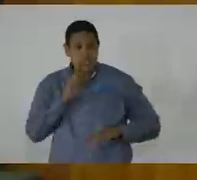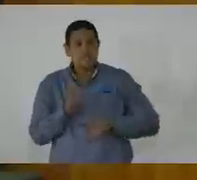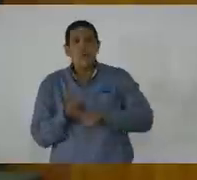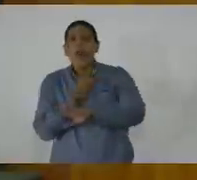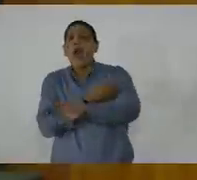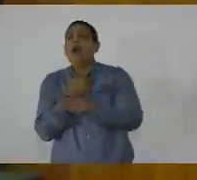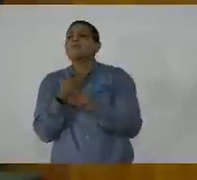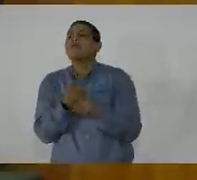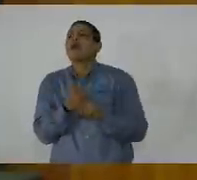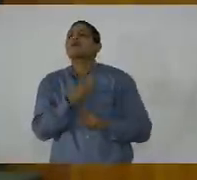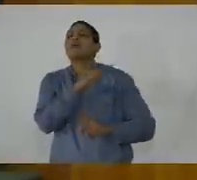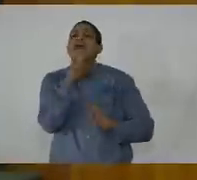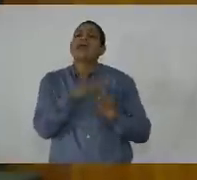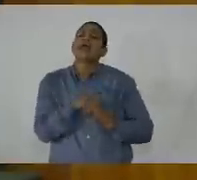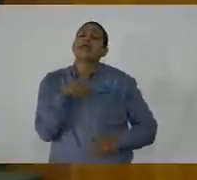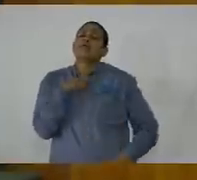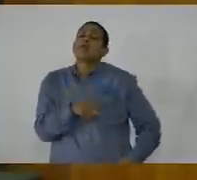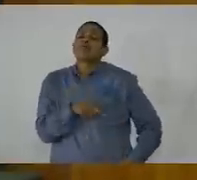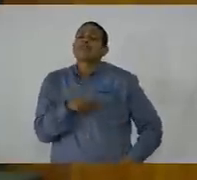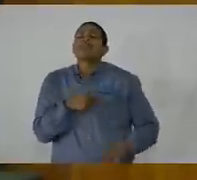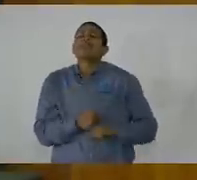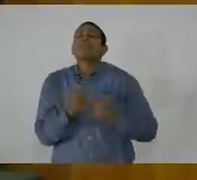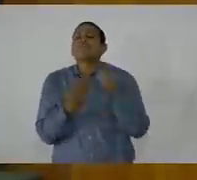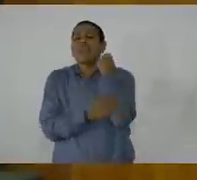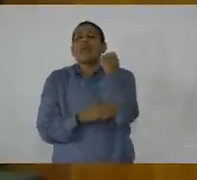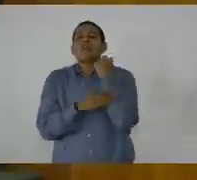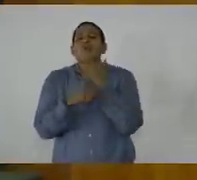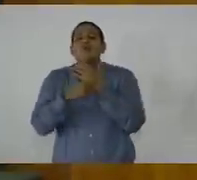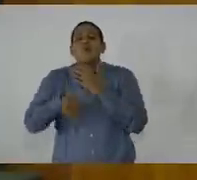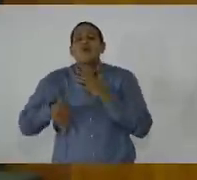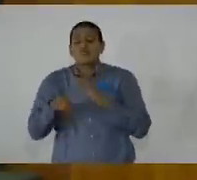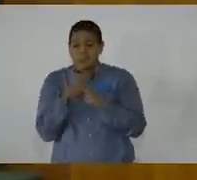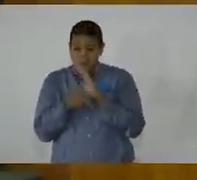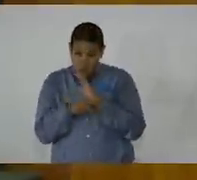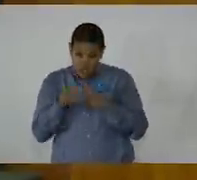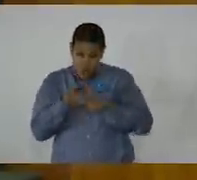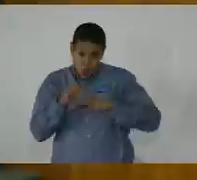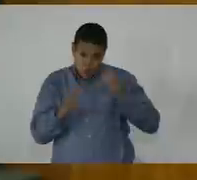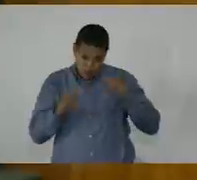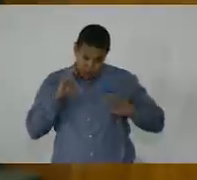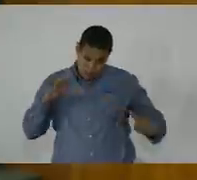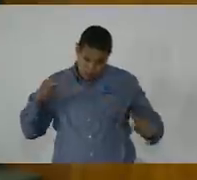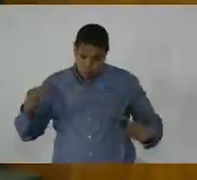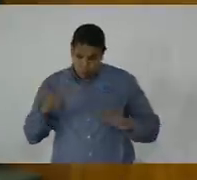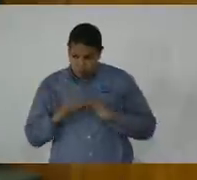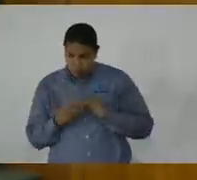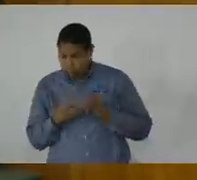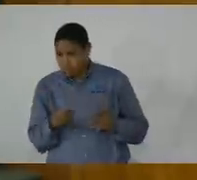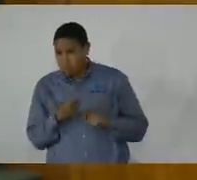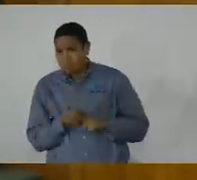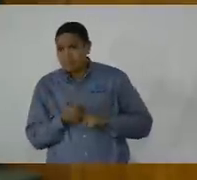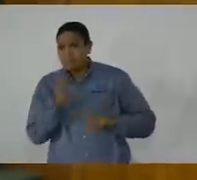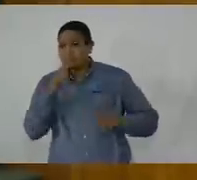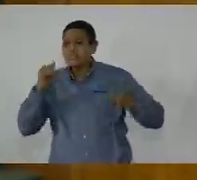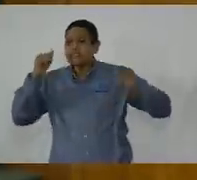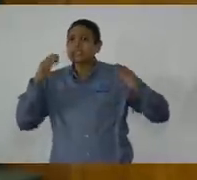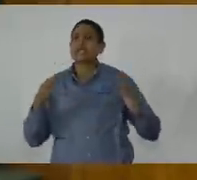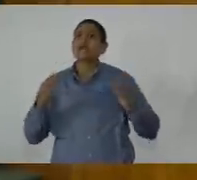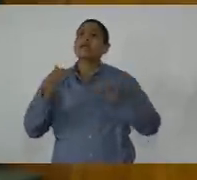advance implementation of the national quality policy, which will position Jamaica as a